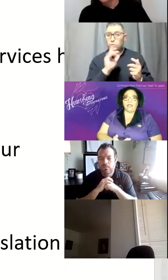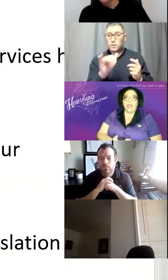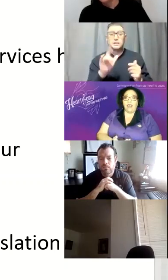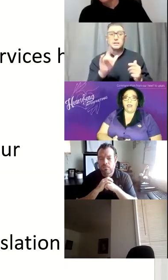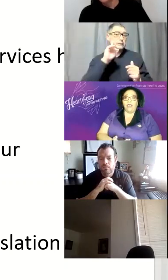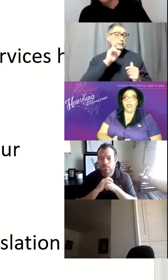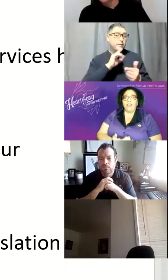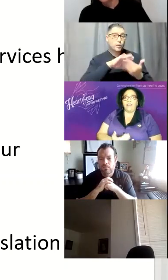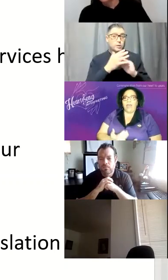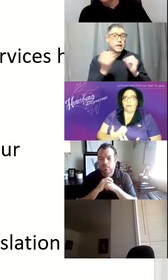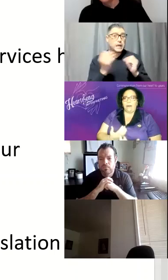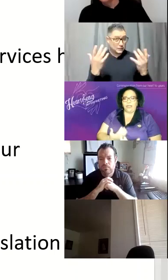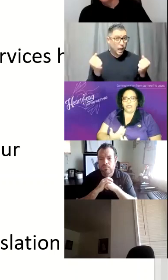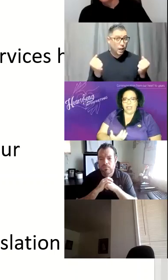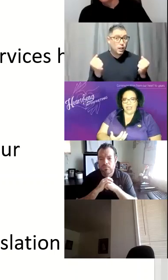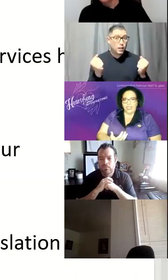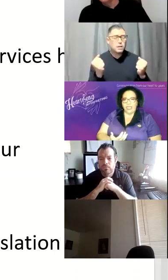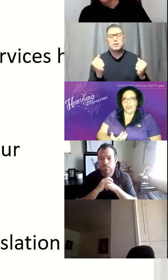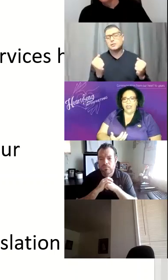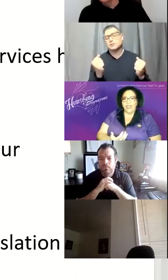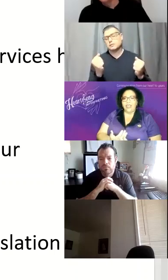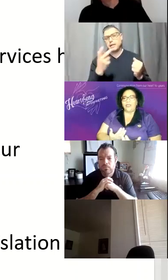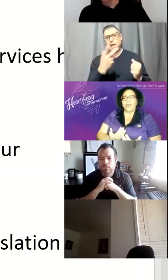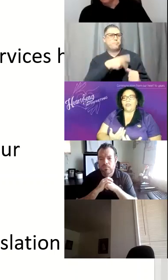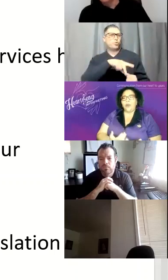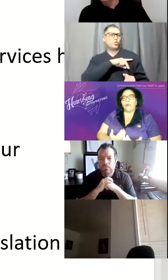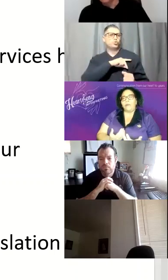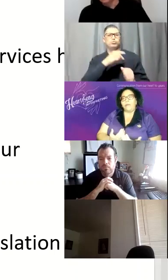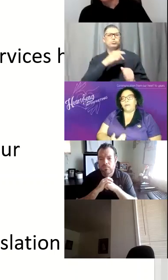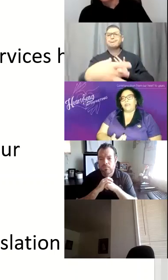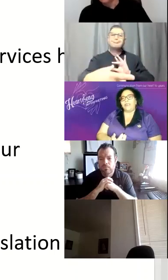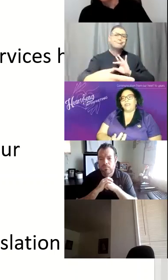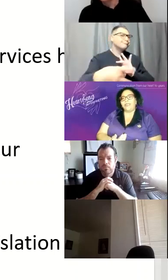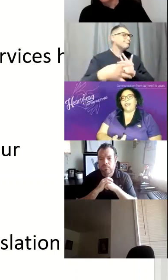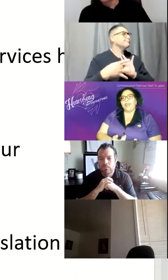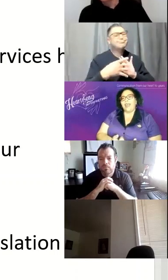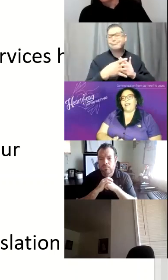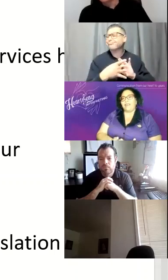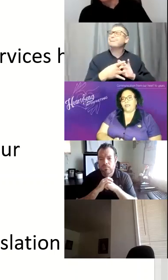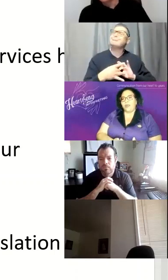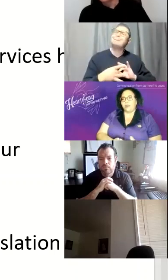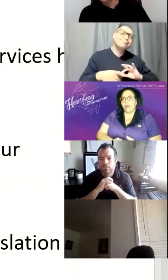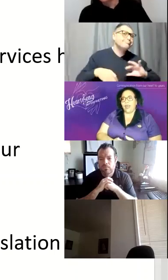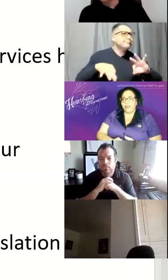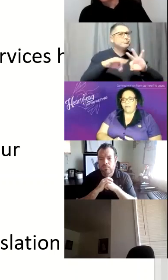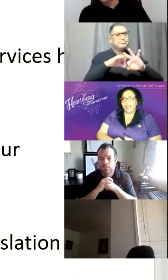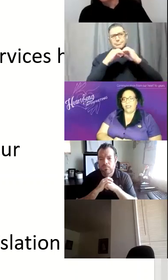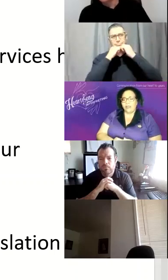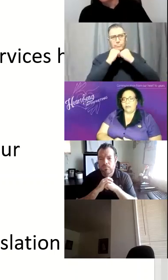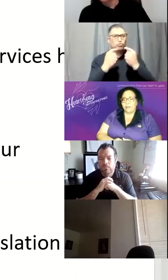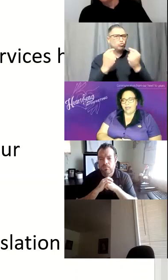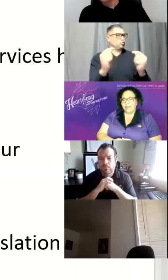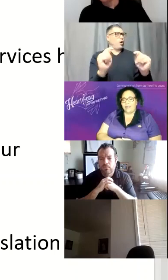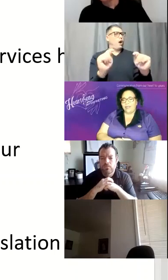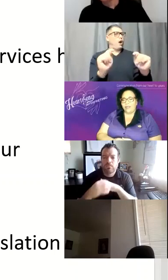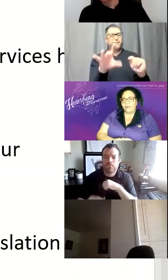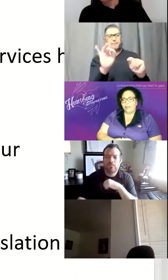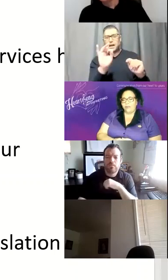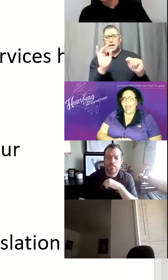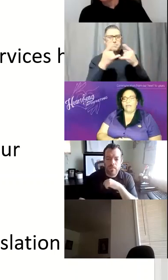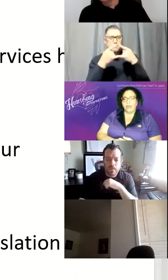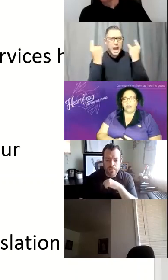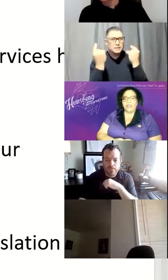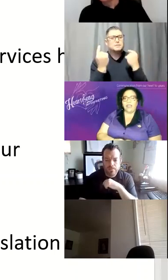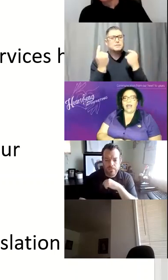community ASL, that personal connection is so important. And so we're trying to find those masks and